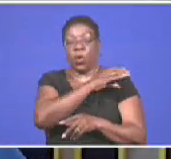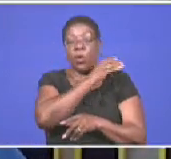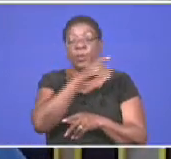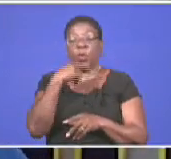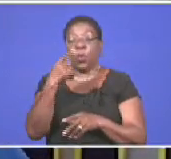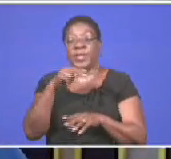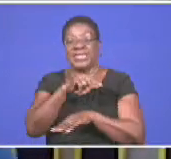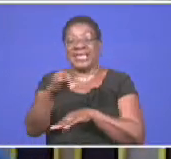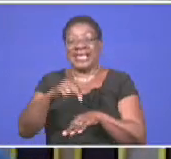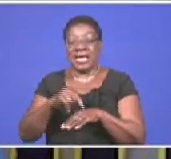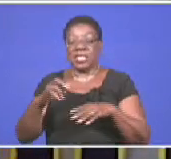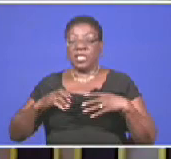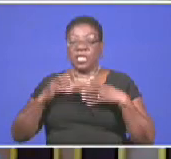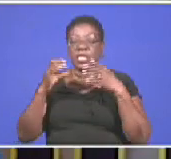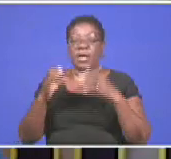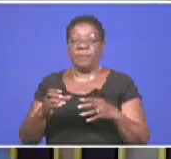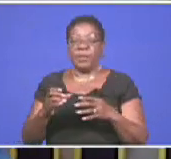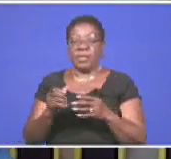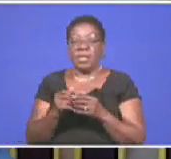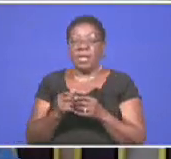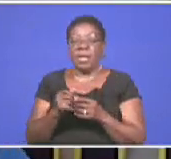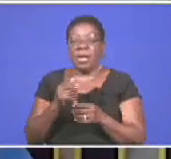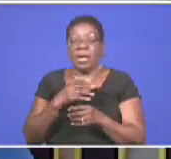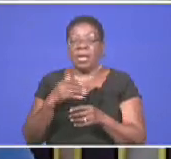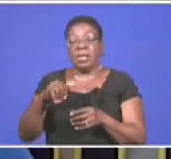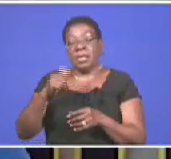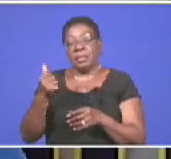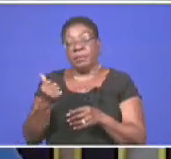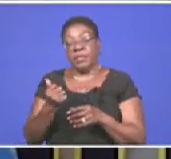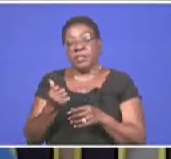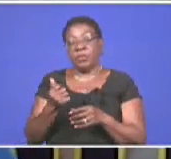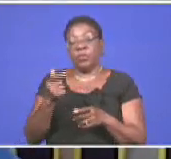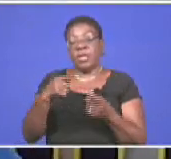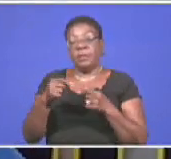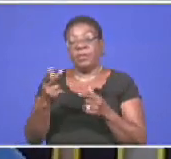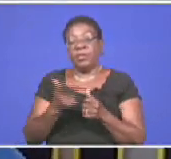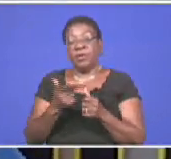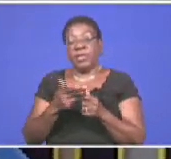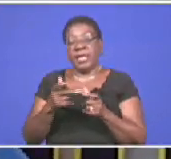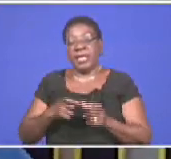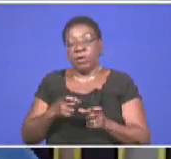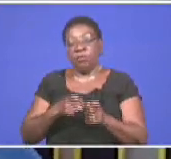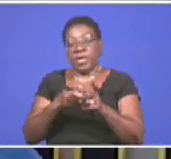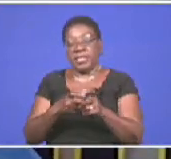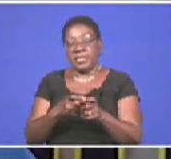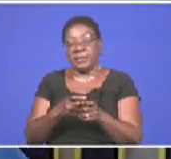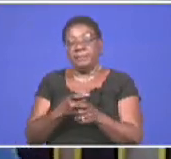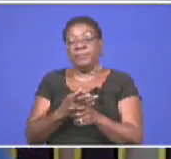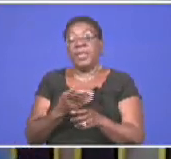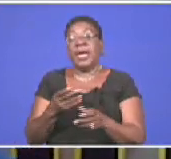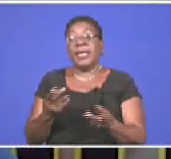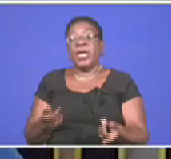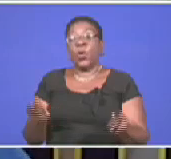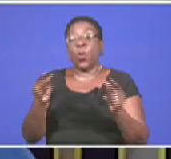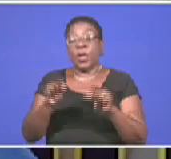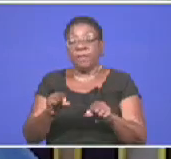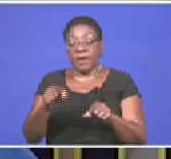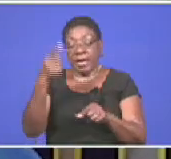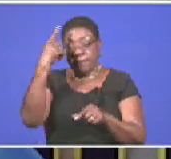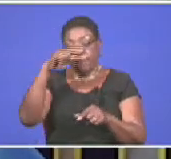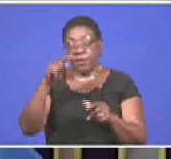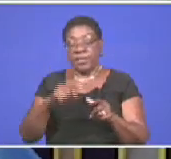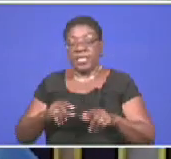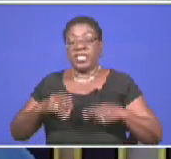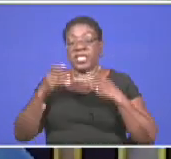champion, road champion, and Jay Major, who also came third in that race. Those persons also had qualified for